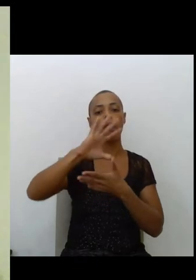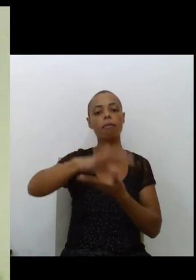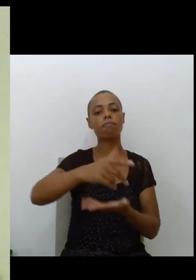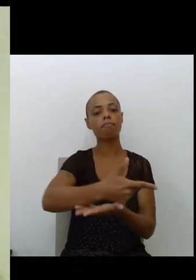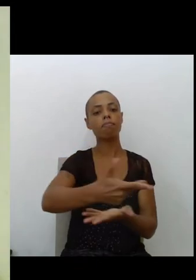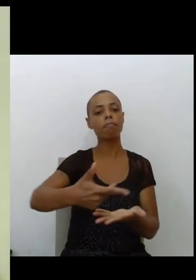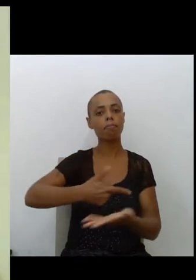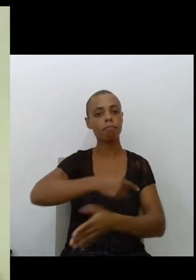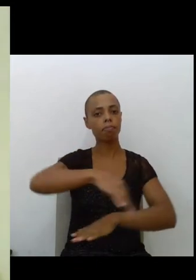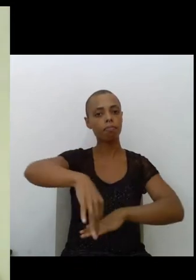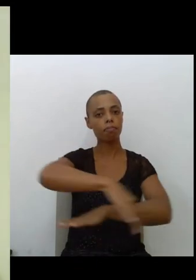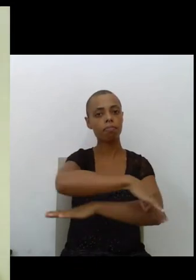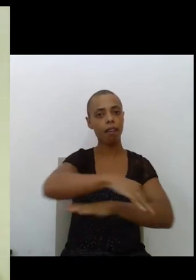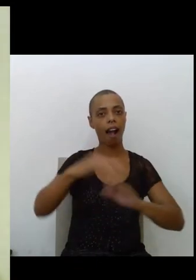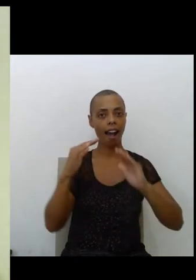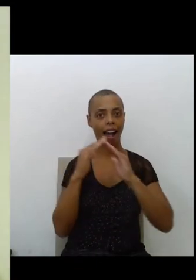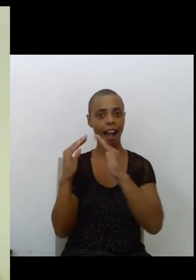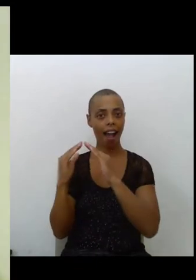together